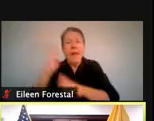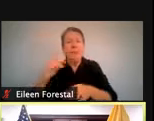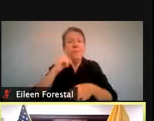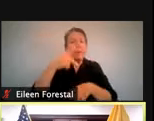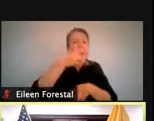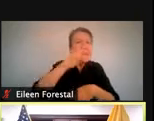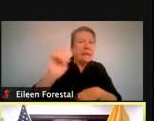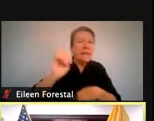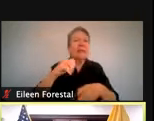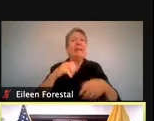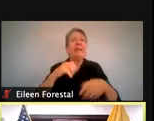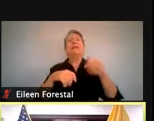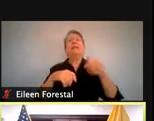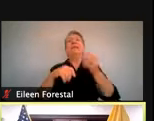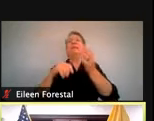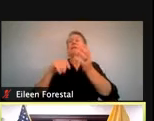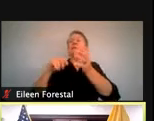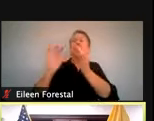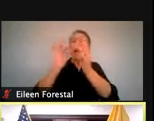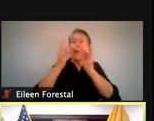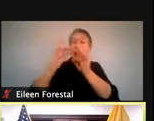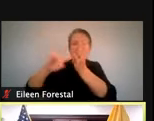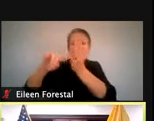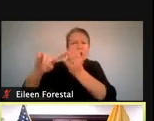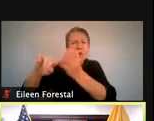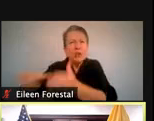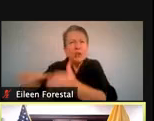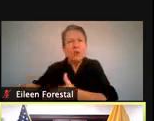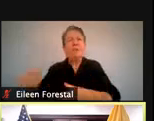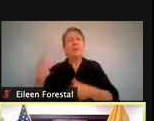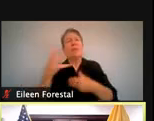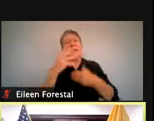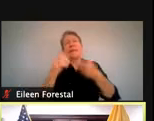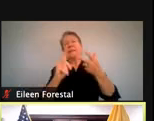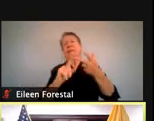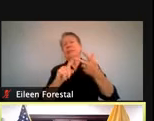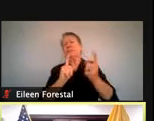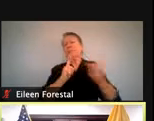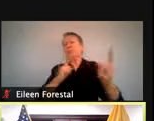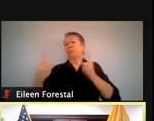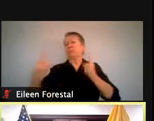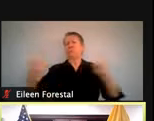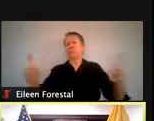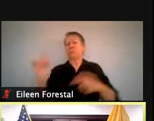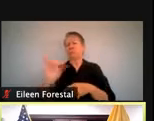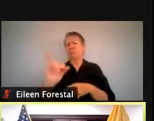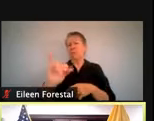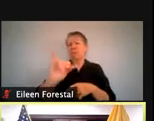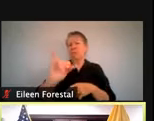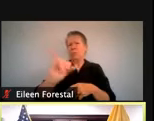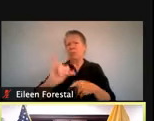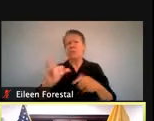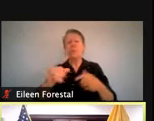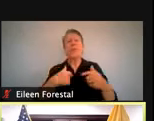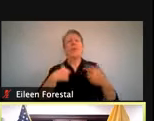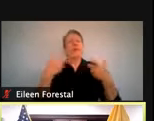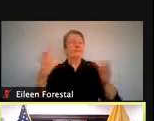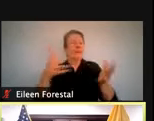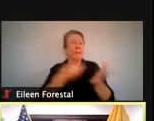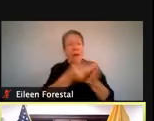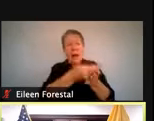we noted that we have used the past months to secure the vital personal protective equipment our essential workers and